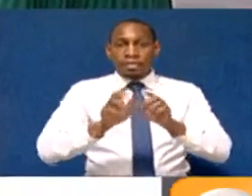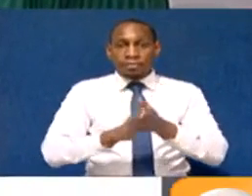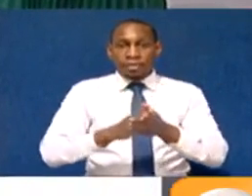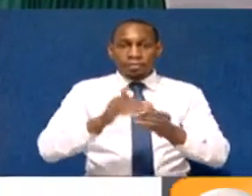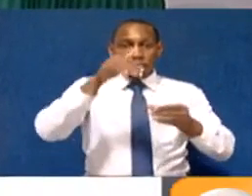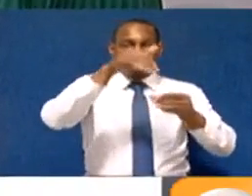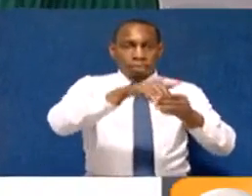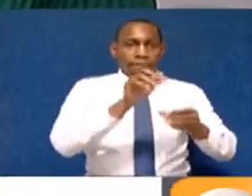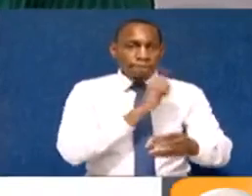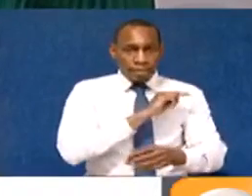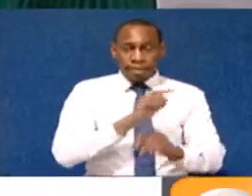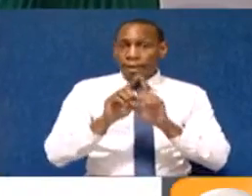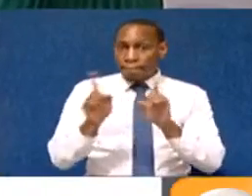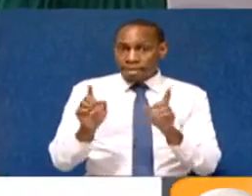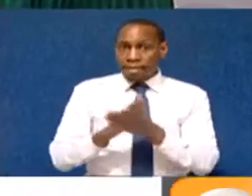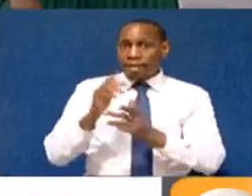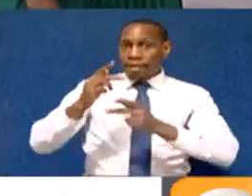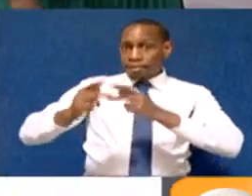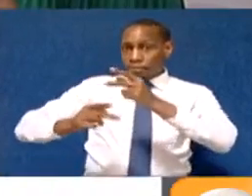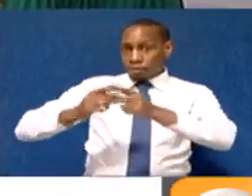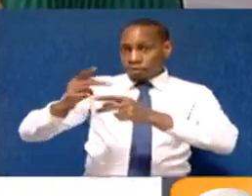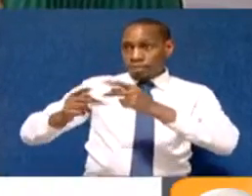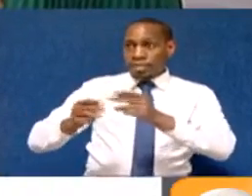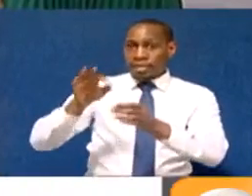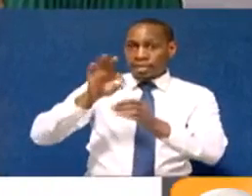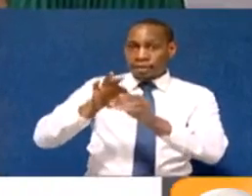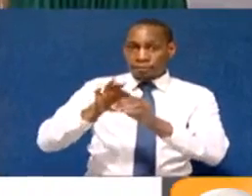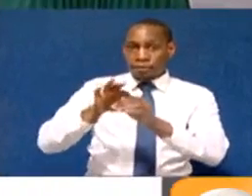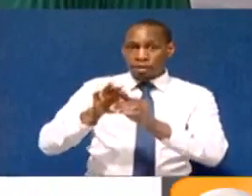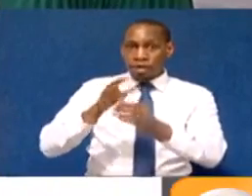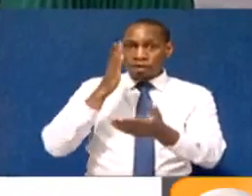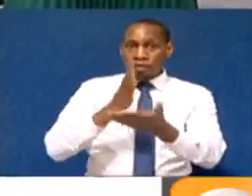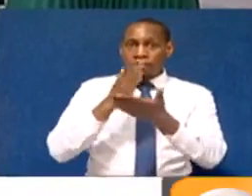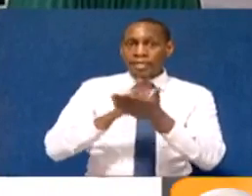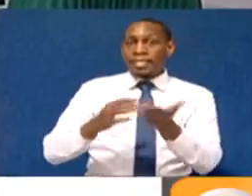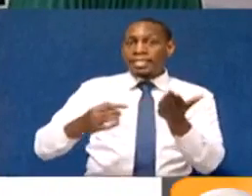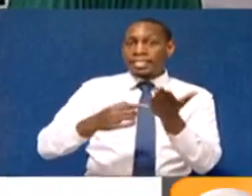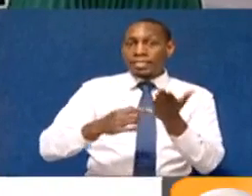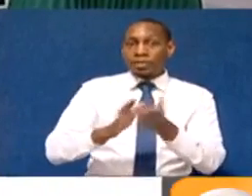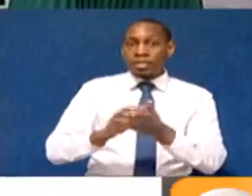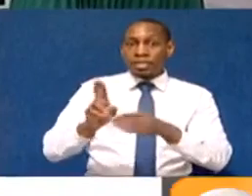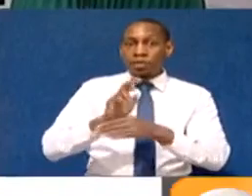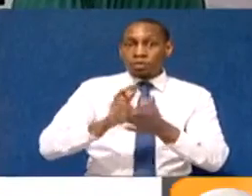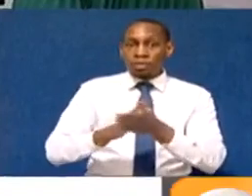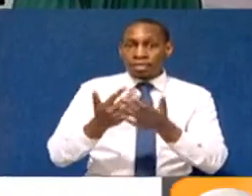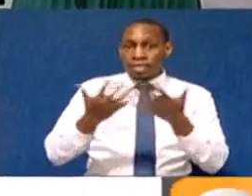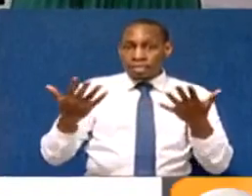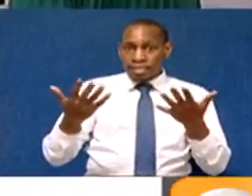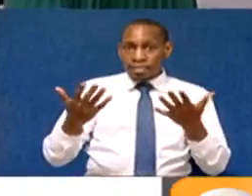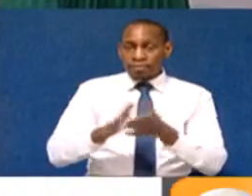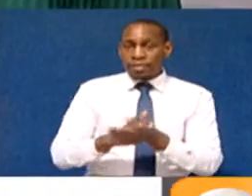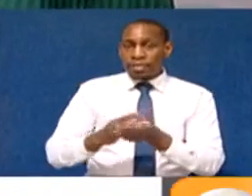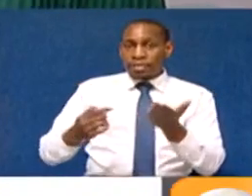into the ballot box. However, the process of voter identification is electronic using the EVID kits or